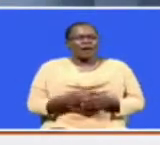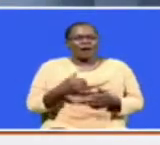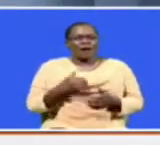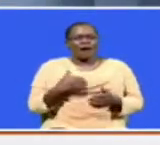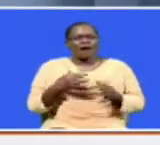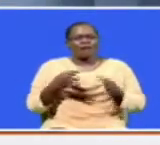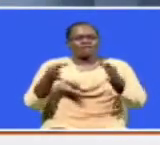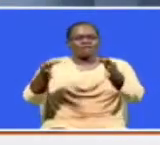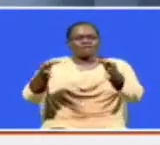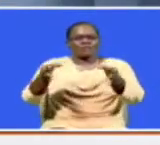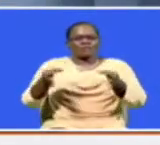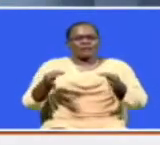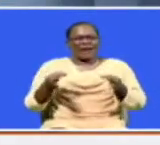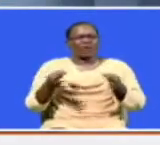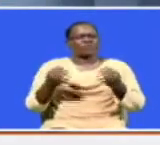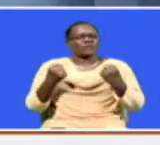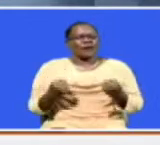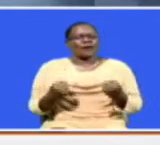problematic for us.